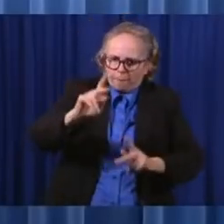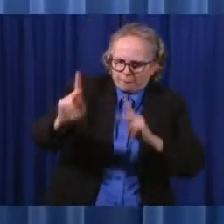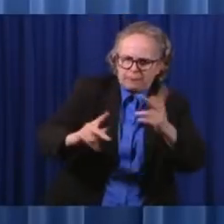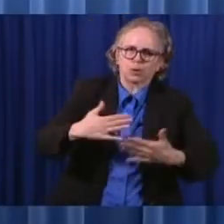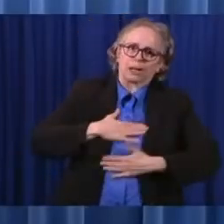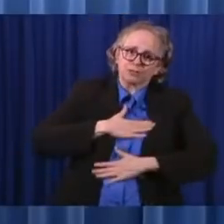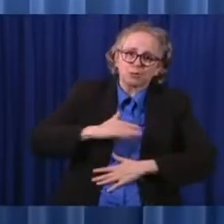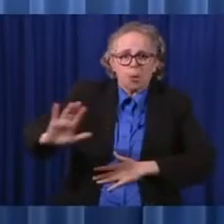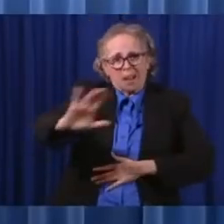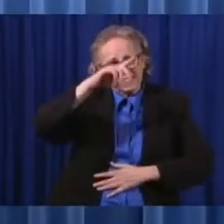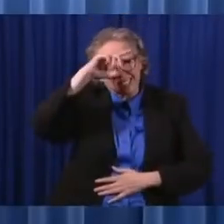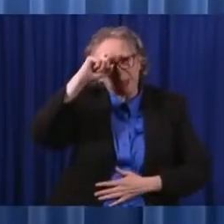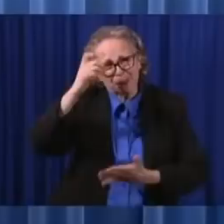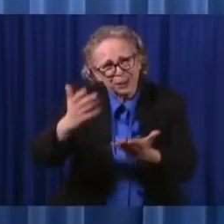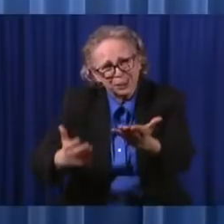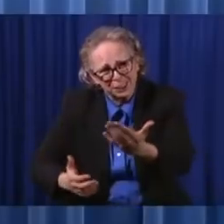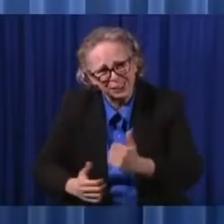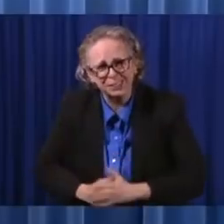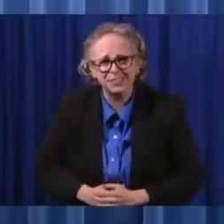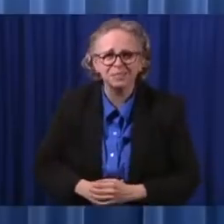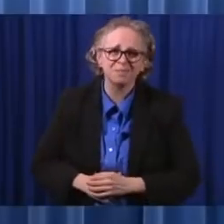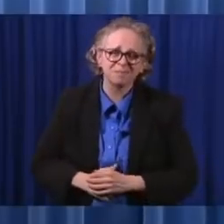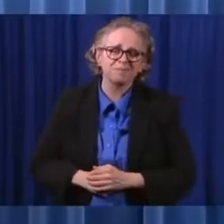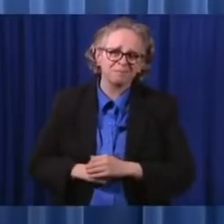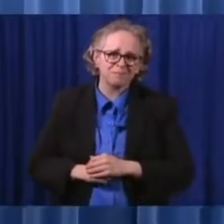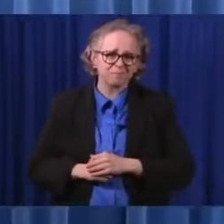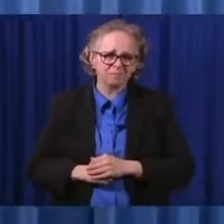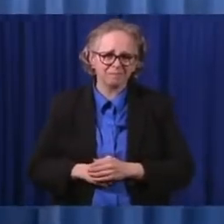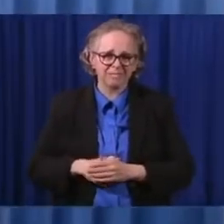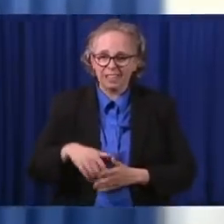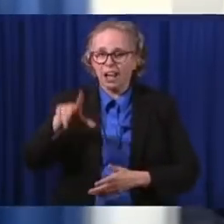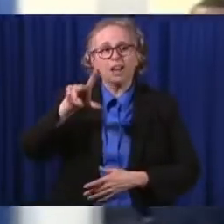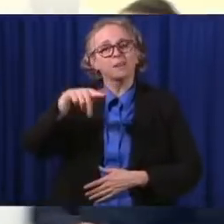the way that they are used to doing that. Let me turn to the Lieutenant Governor.